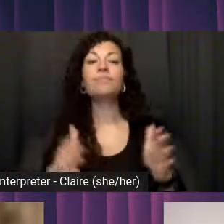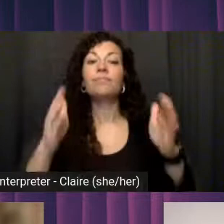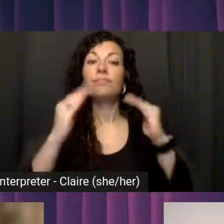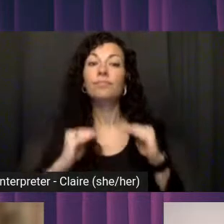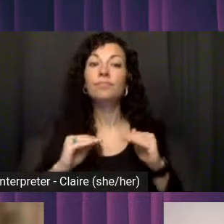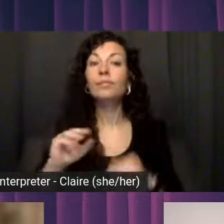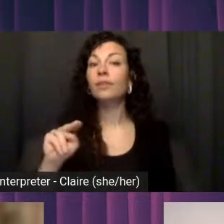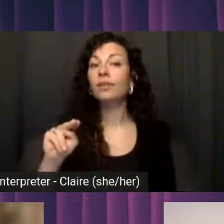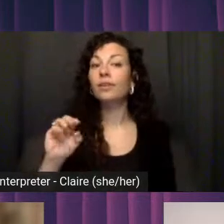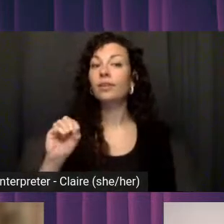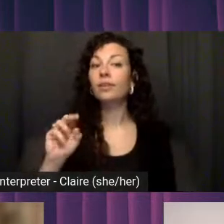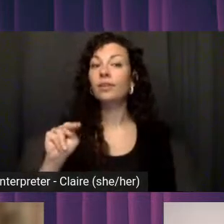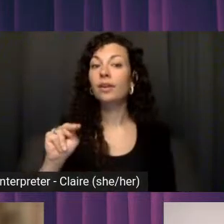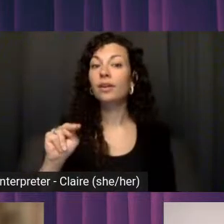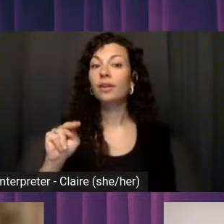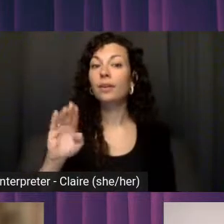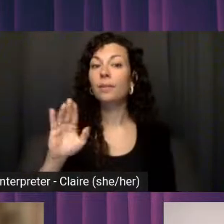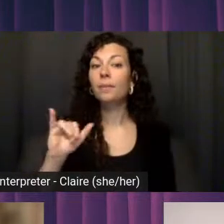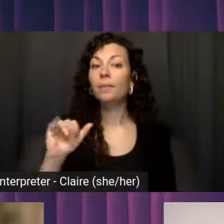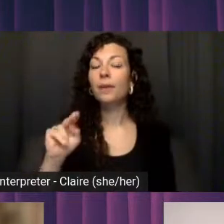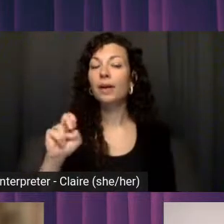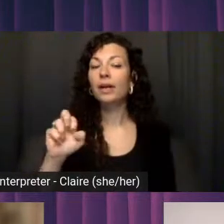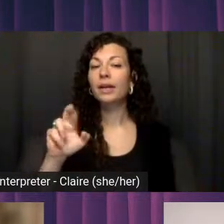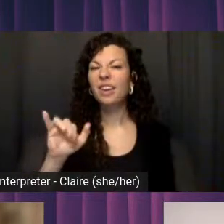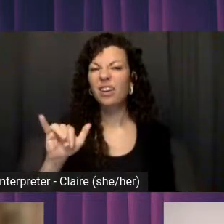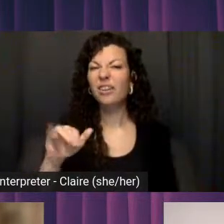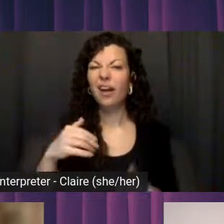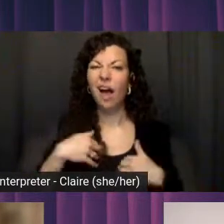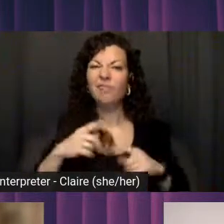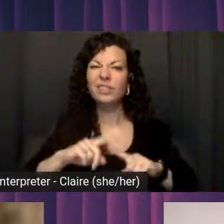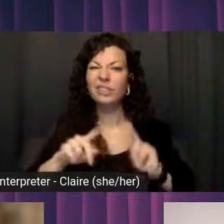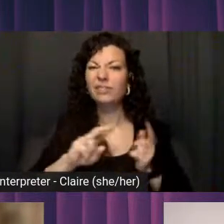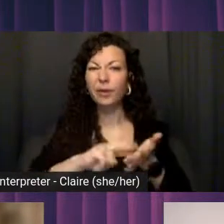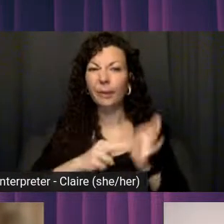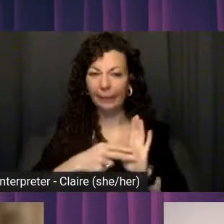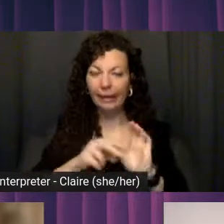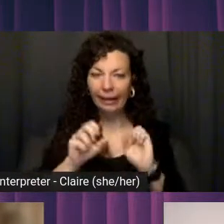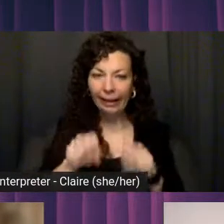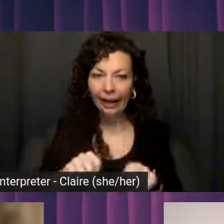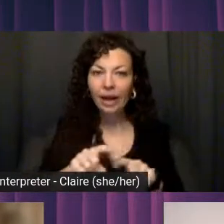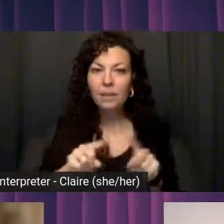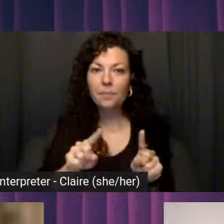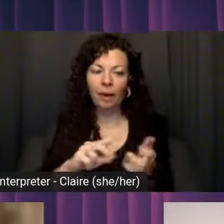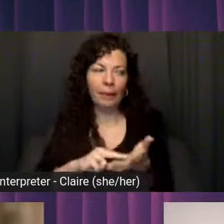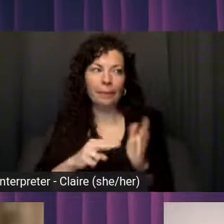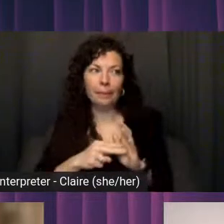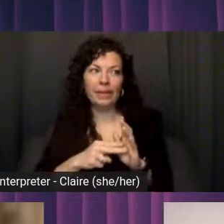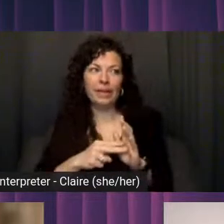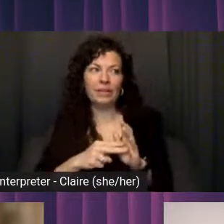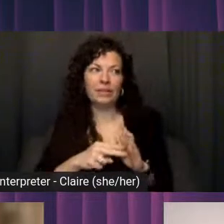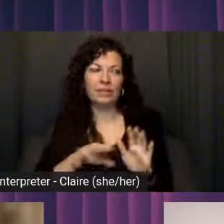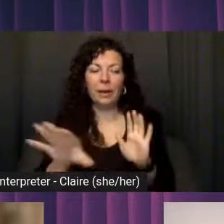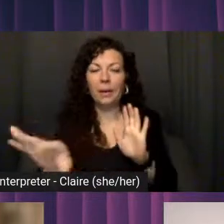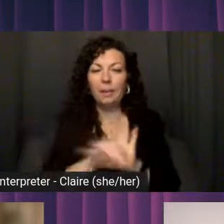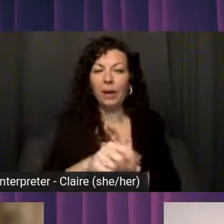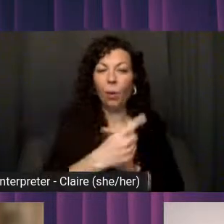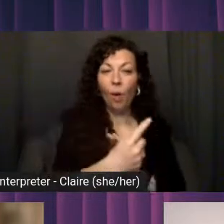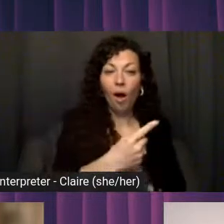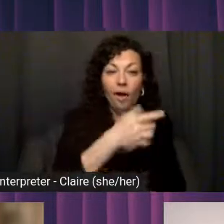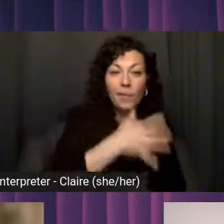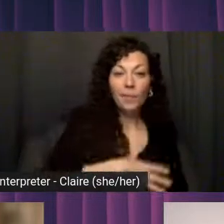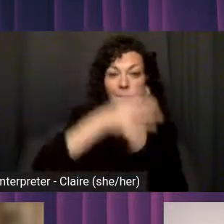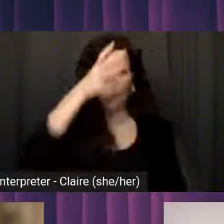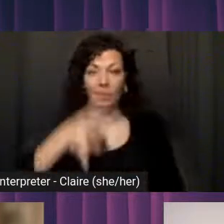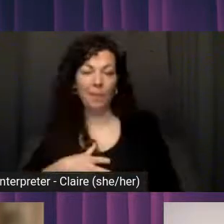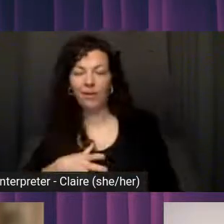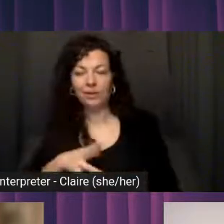can mean different things to different people, but it means that they don't necessarily assign to the binary. And different people use different